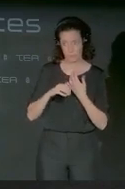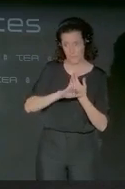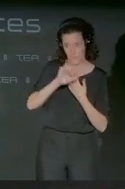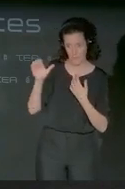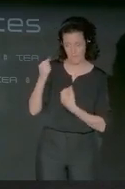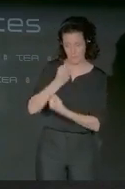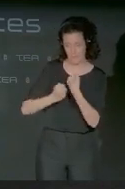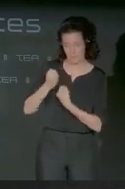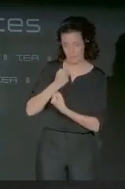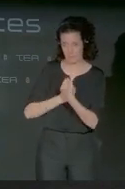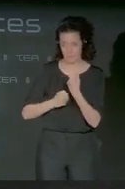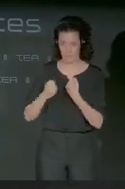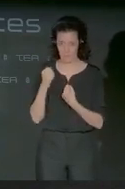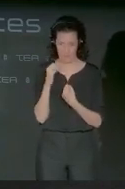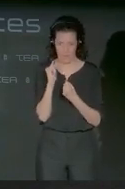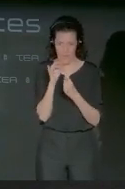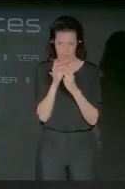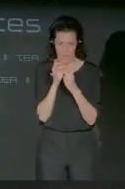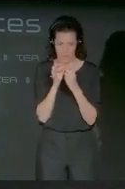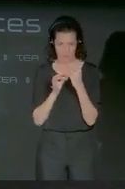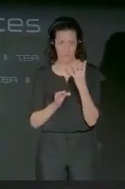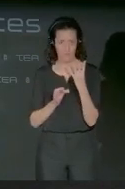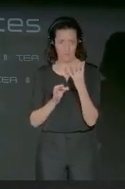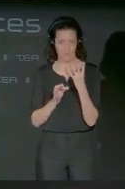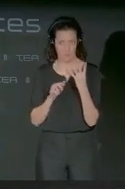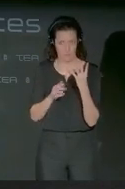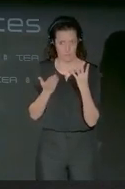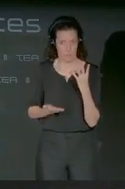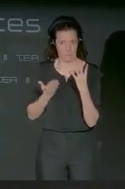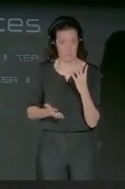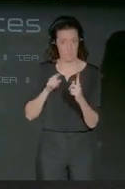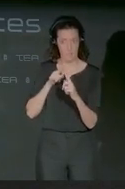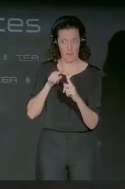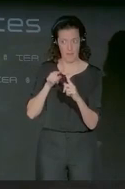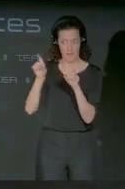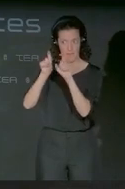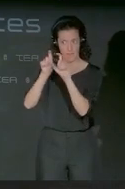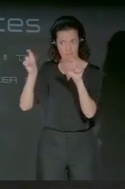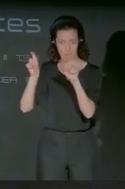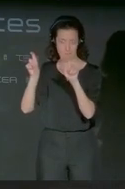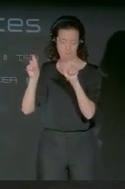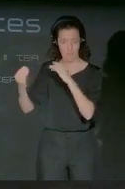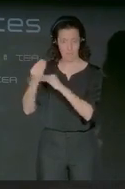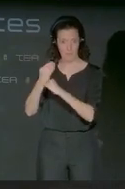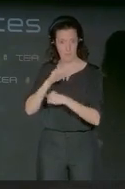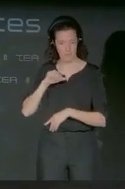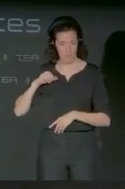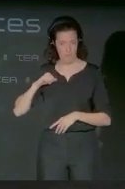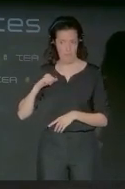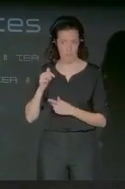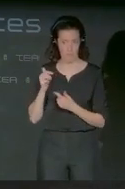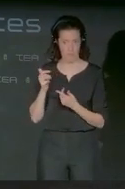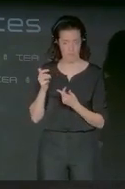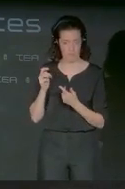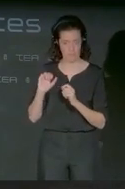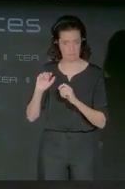leveraging private investment. I think that's an important area to work on.